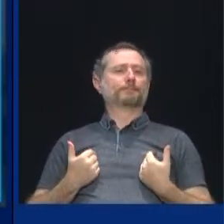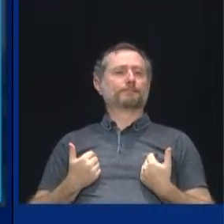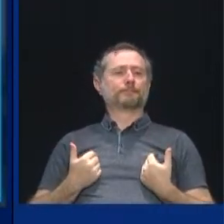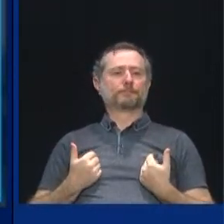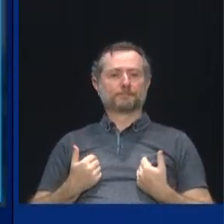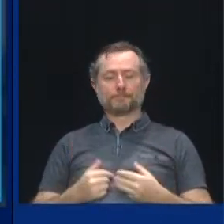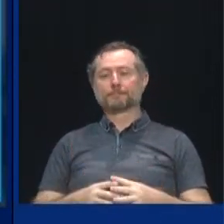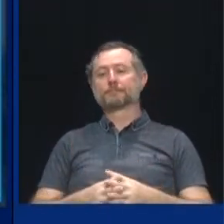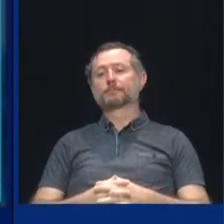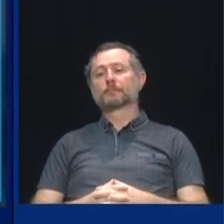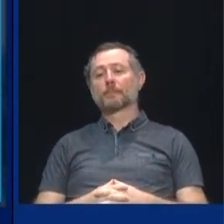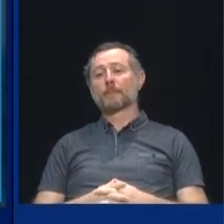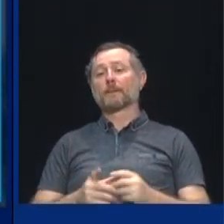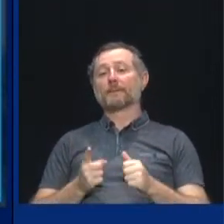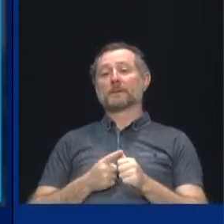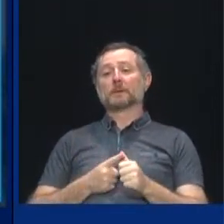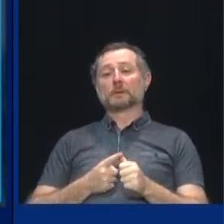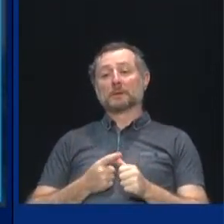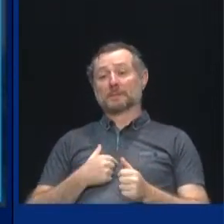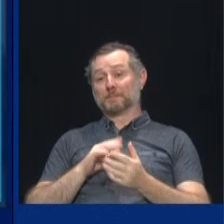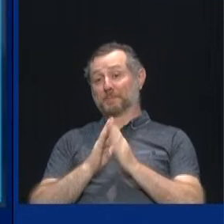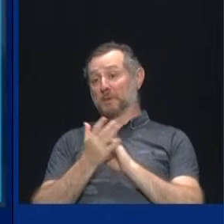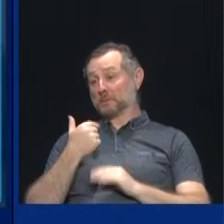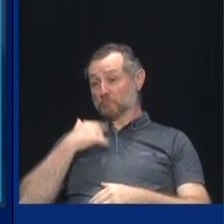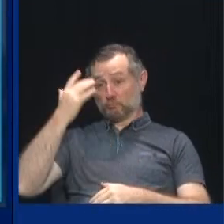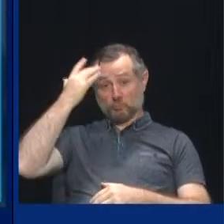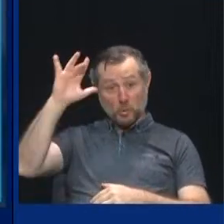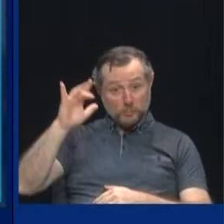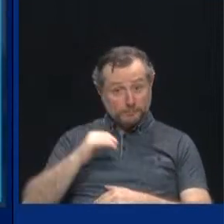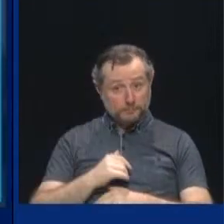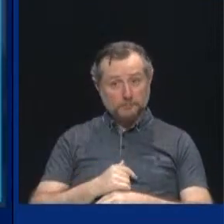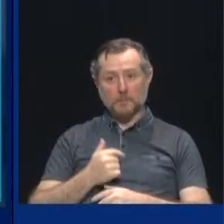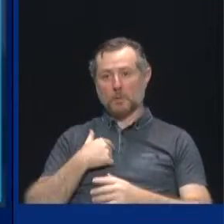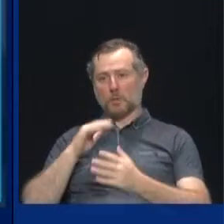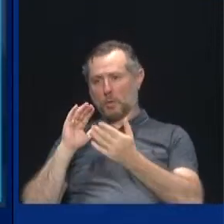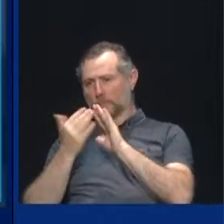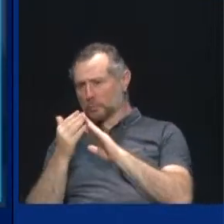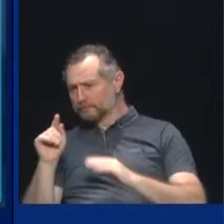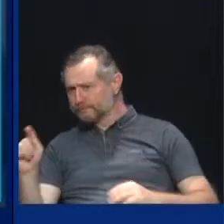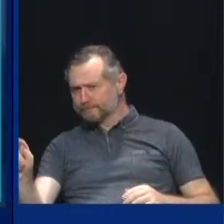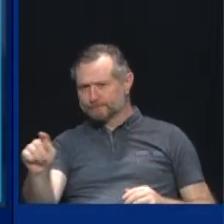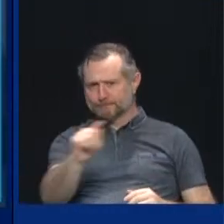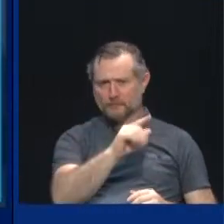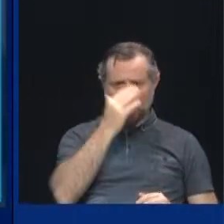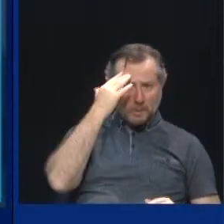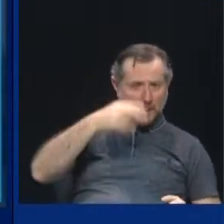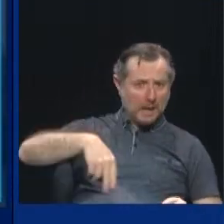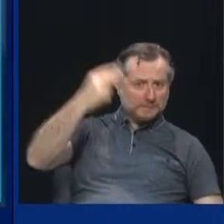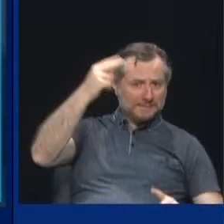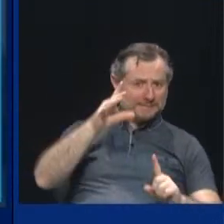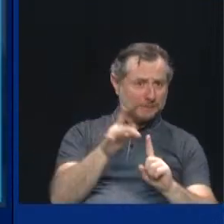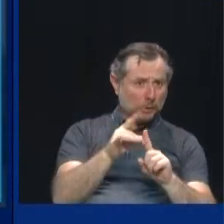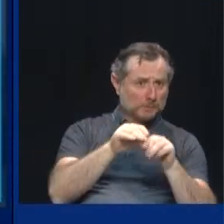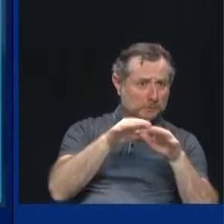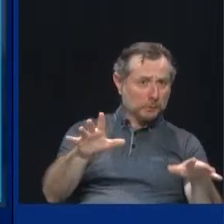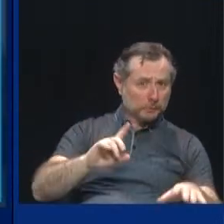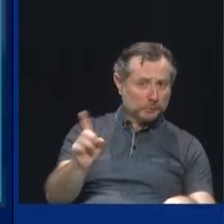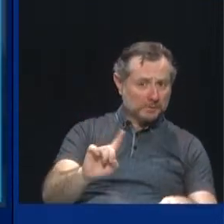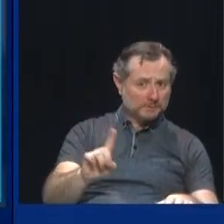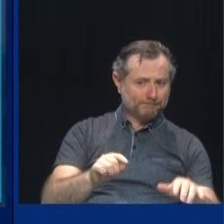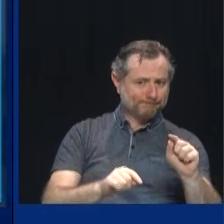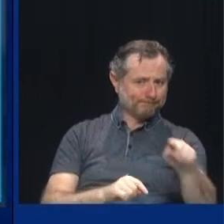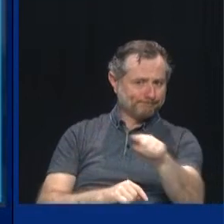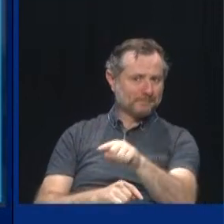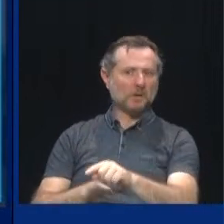Get smart. Target the communities that have high COVID spread and a